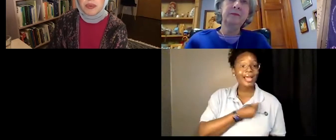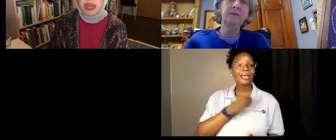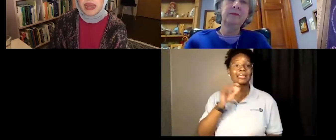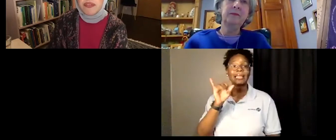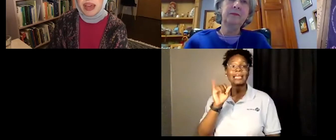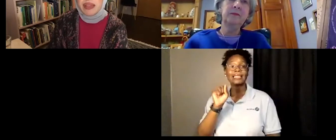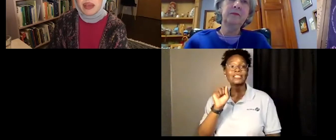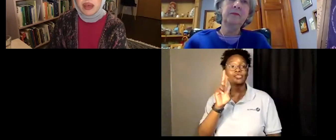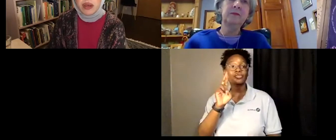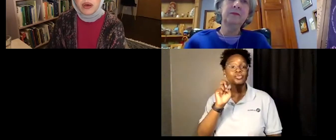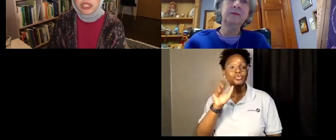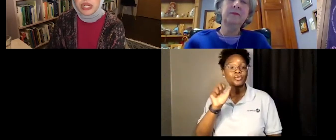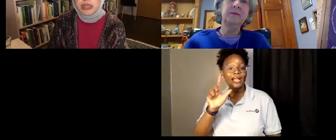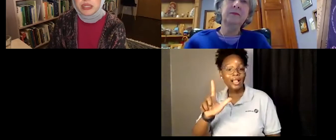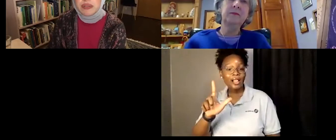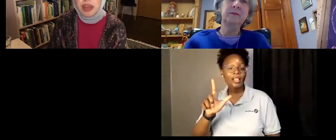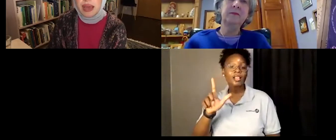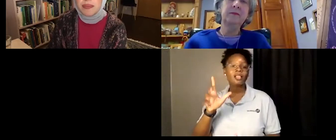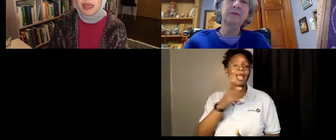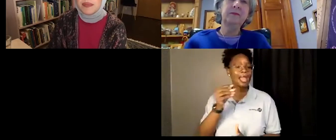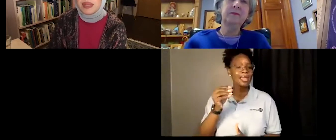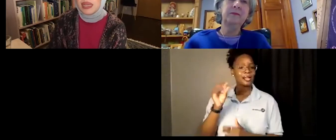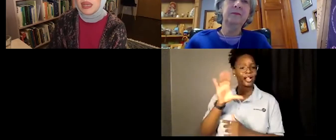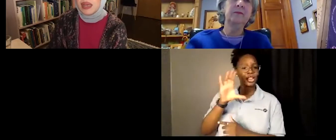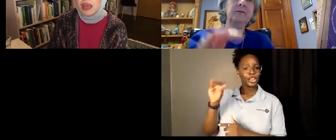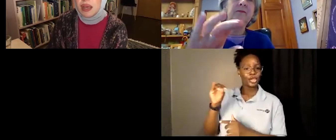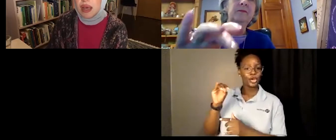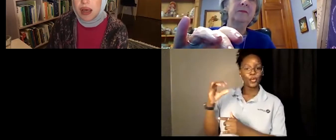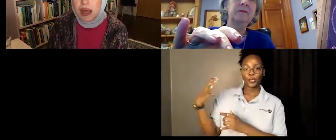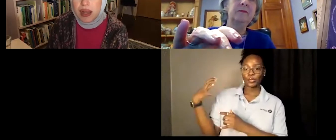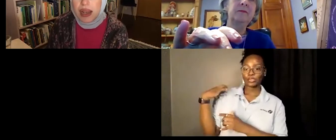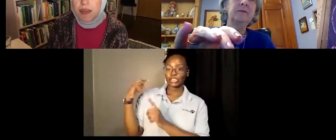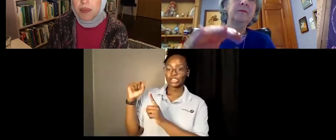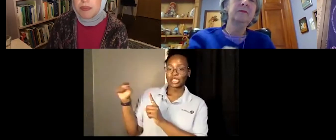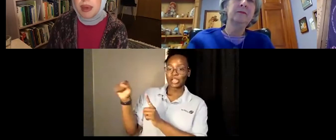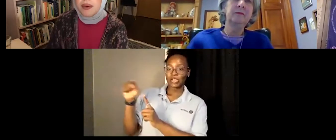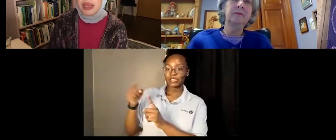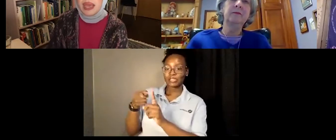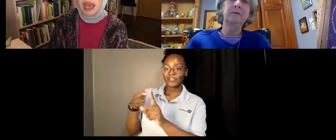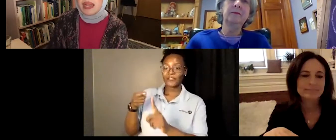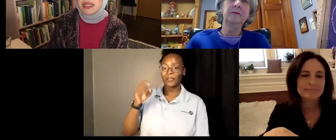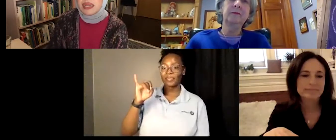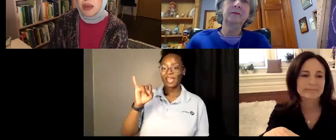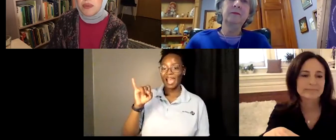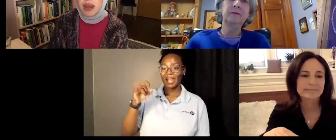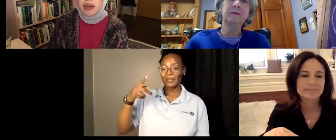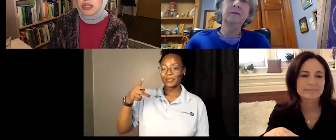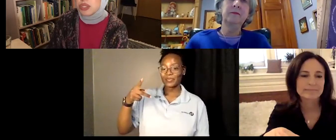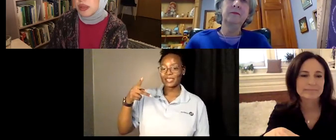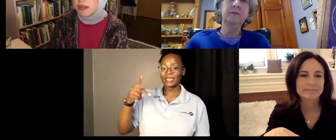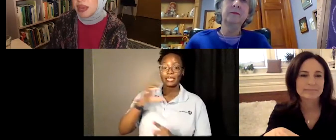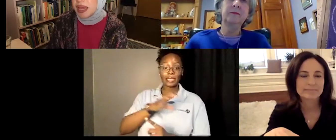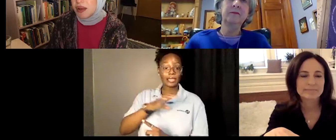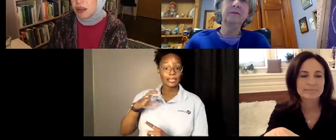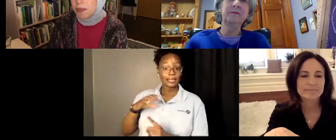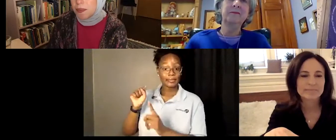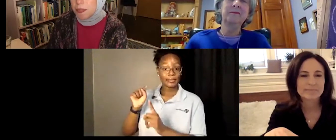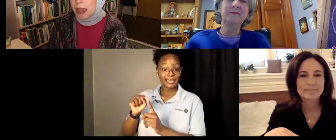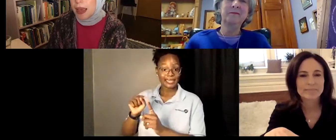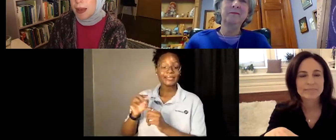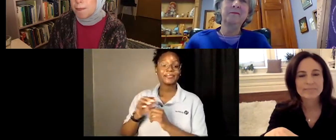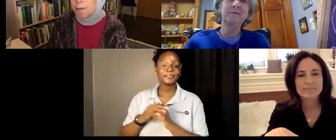we also want to invite the co-chairs of the IP committee, Lema Rimawi and Annette Rotter, to join the